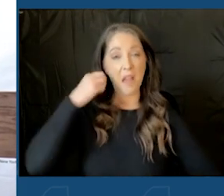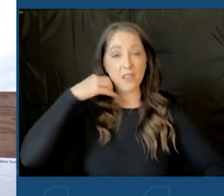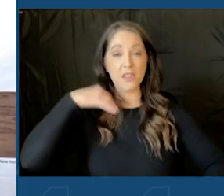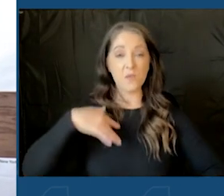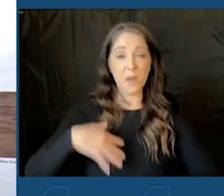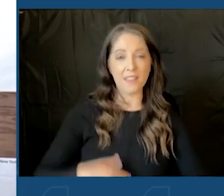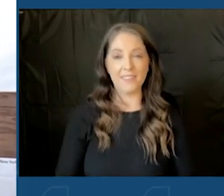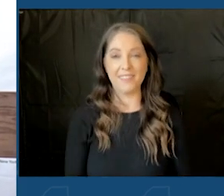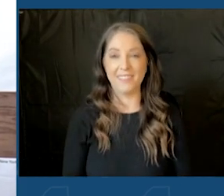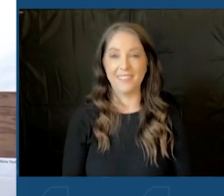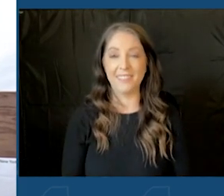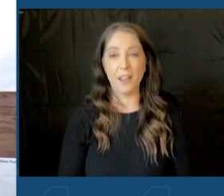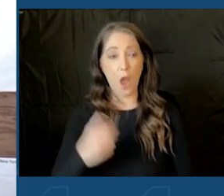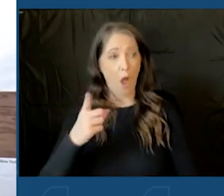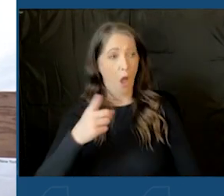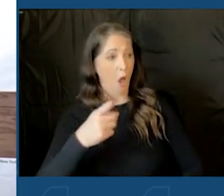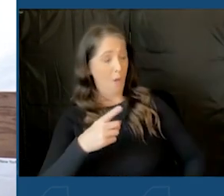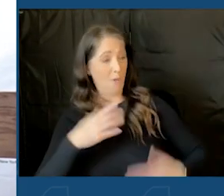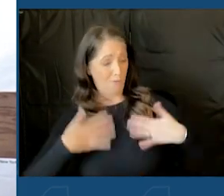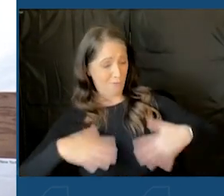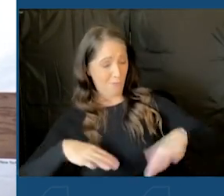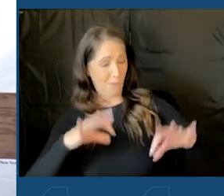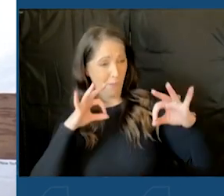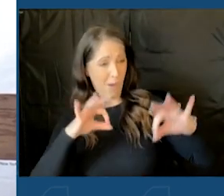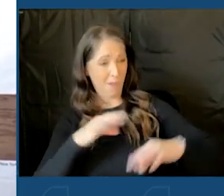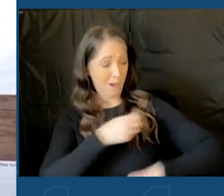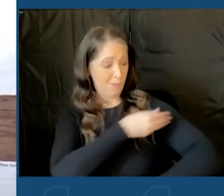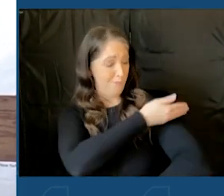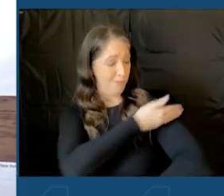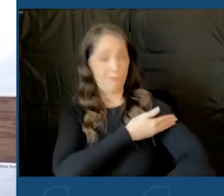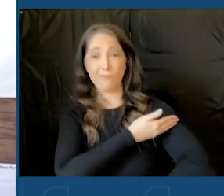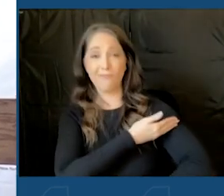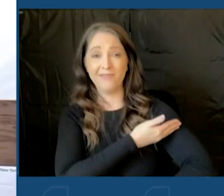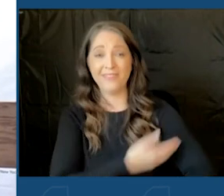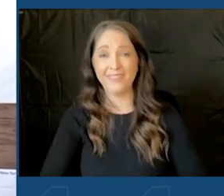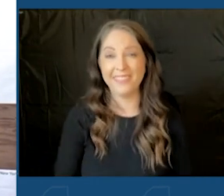You wore the right outfit. Short sleeves.